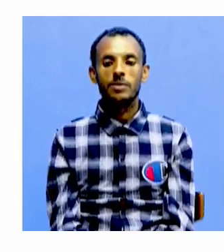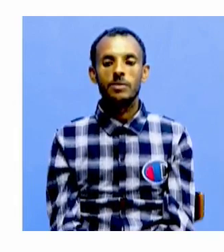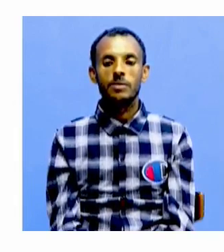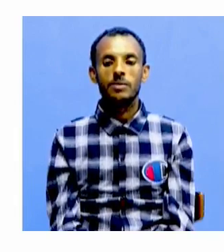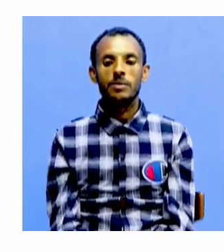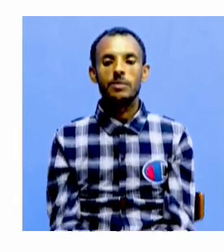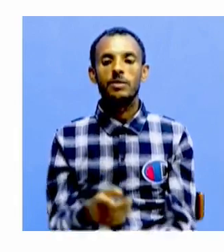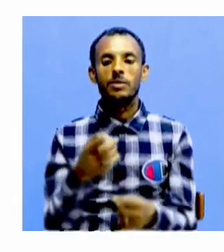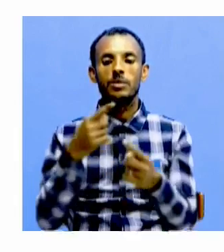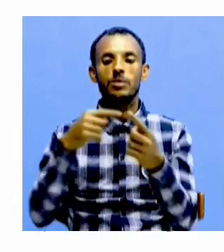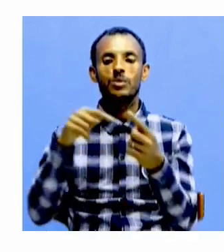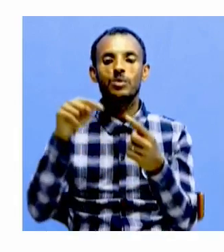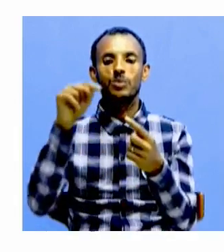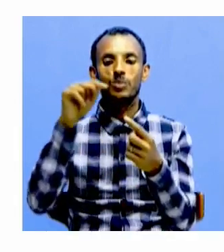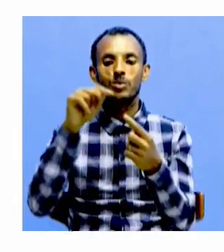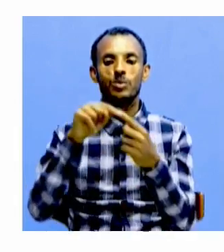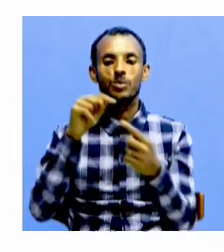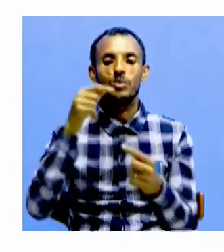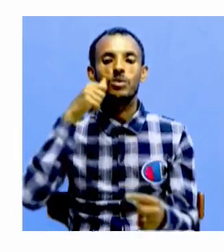to her.